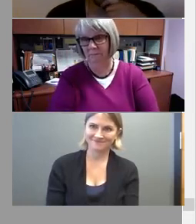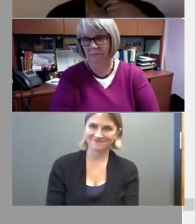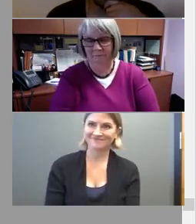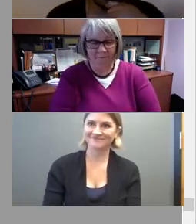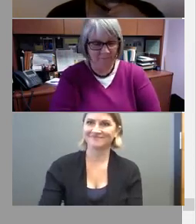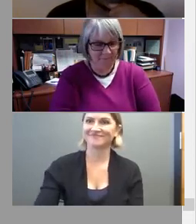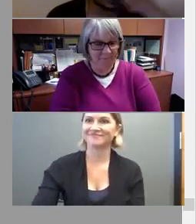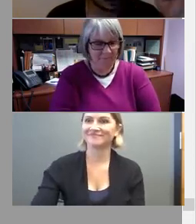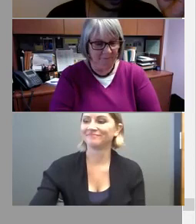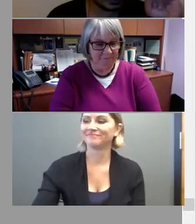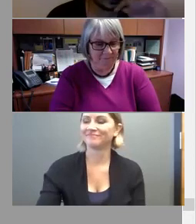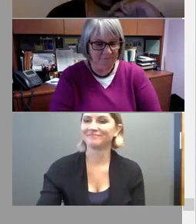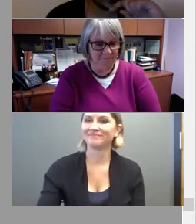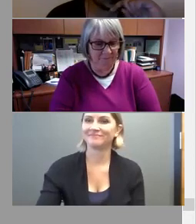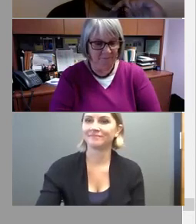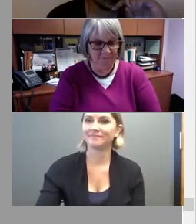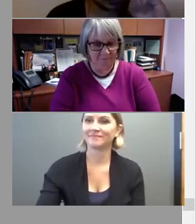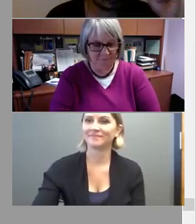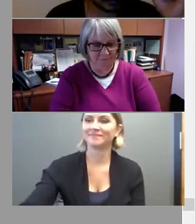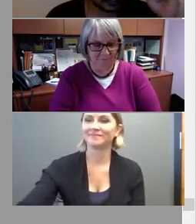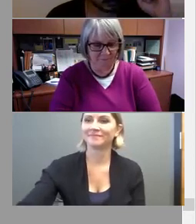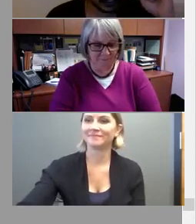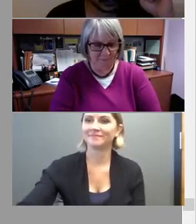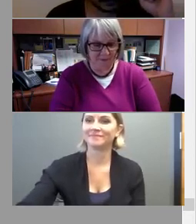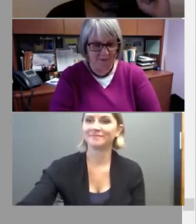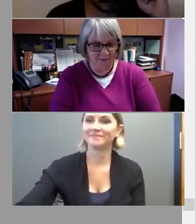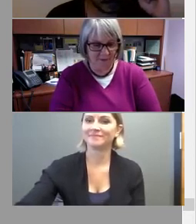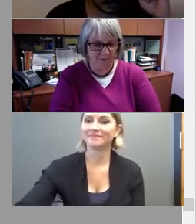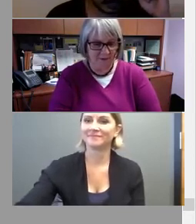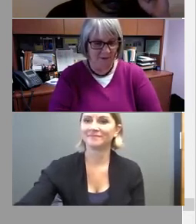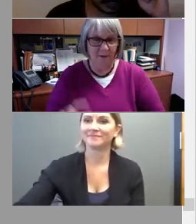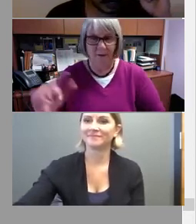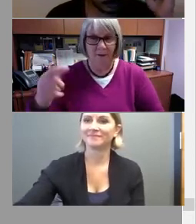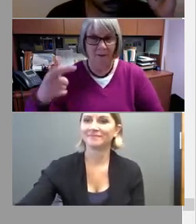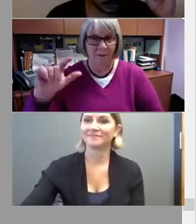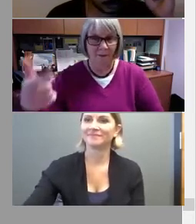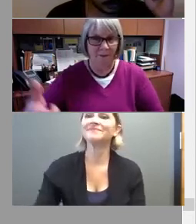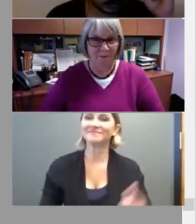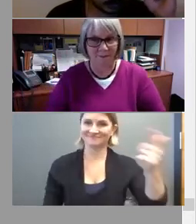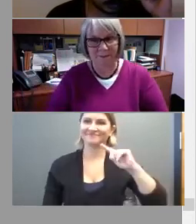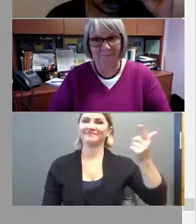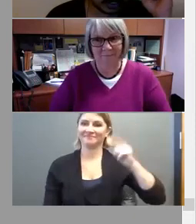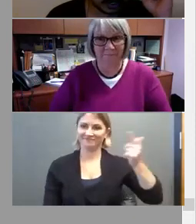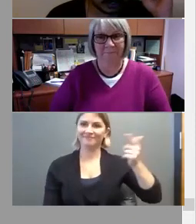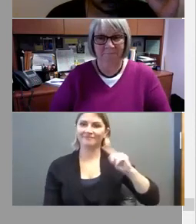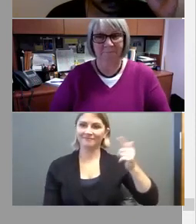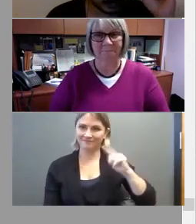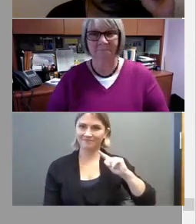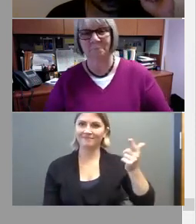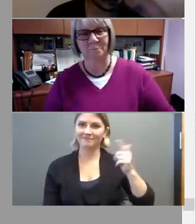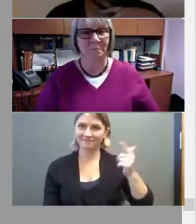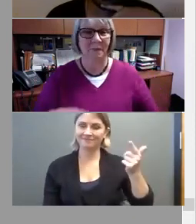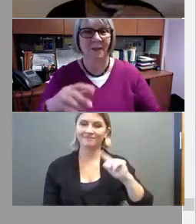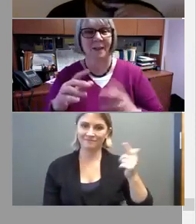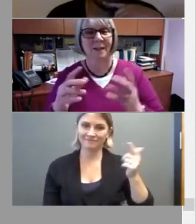So I have 1 equals to 2 Tn by 2 plus 1, and 2 equals to Tn n by